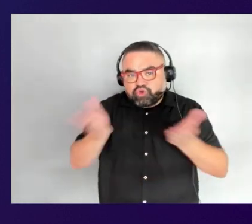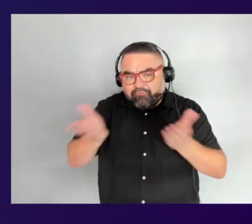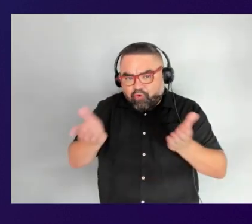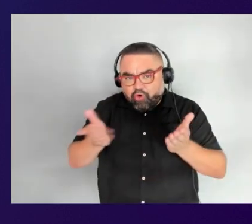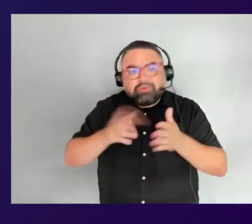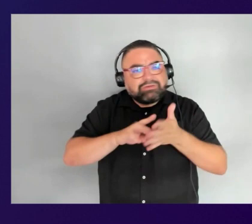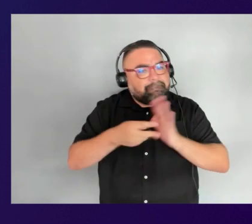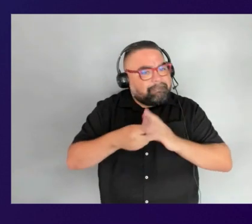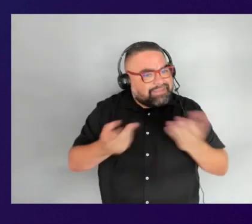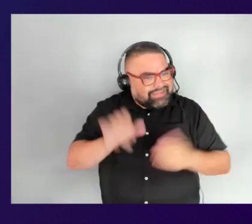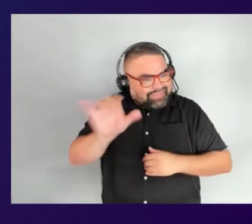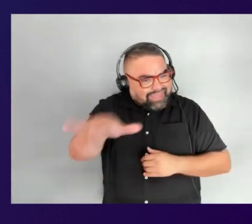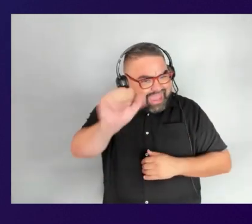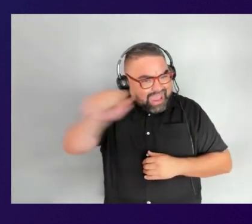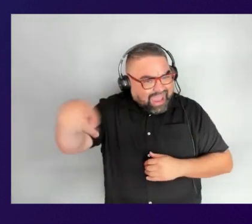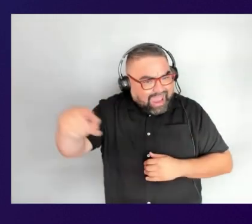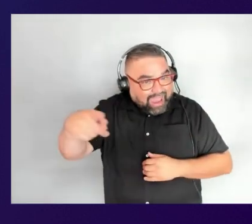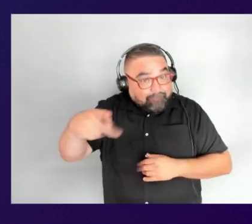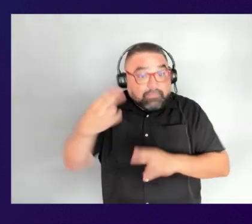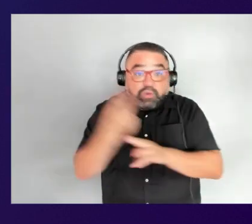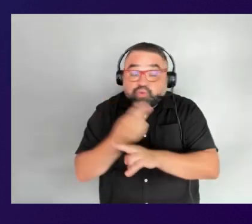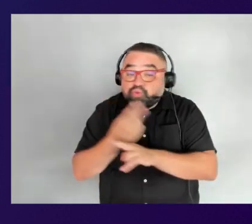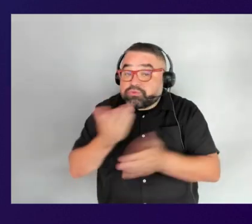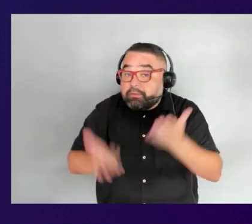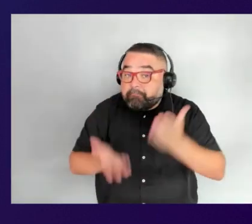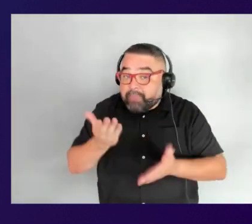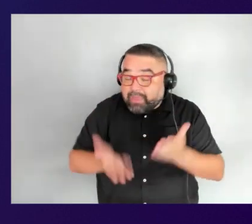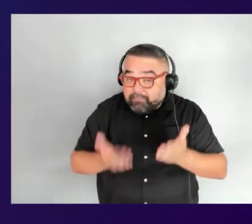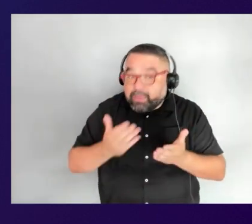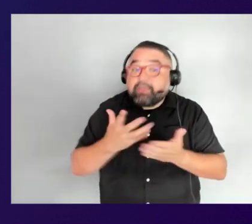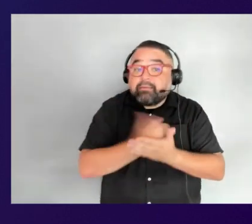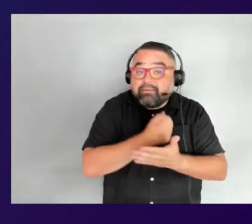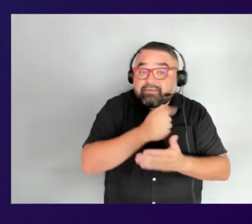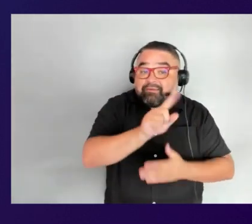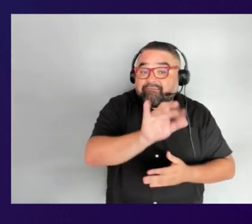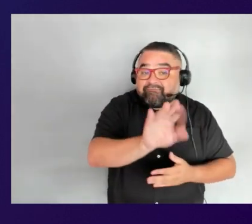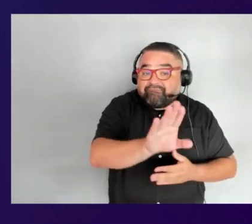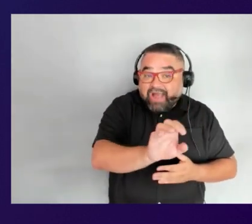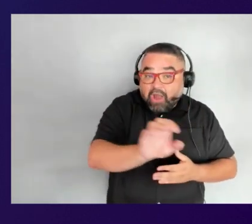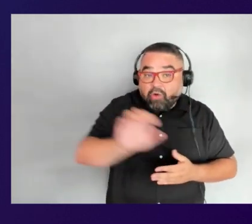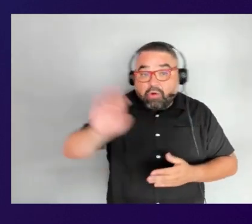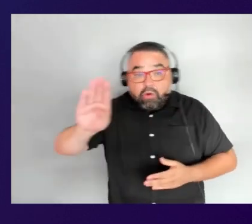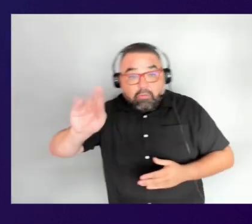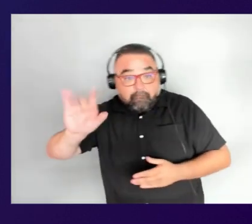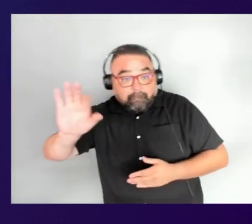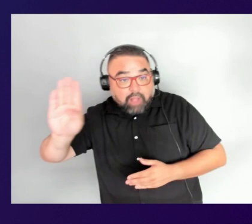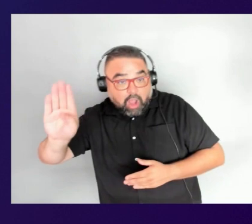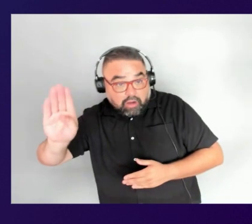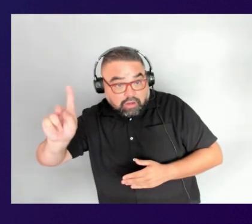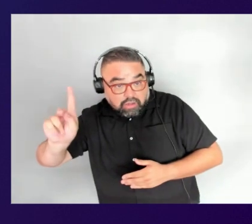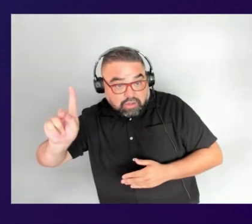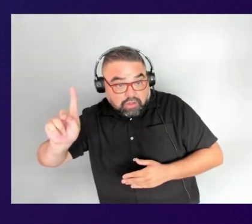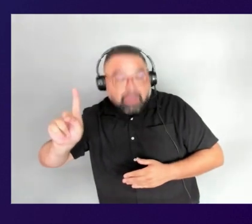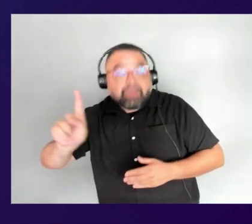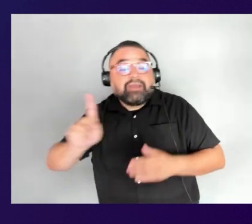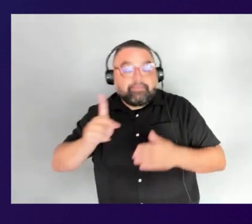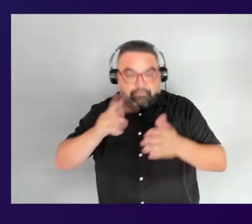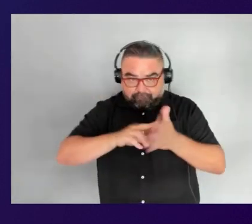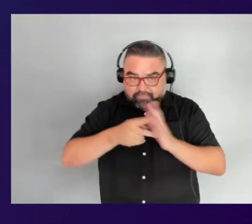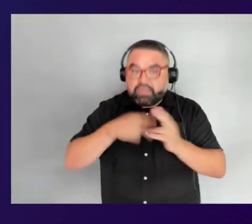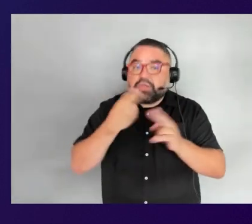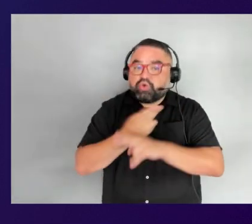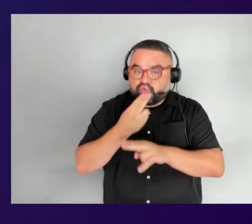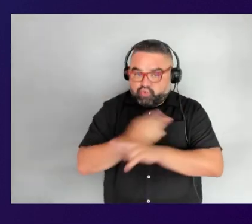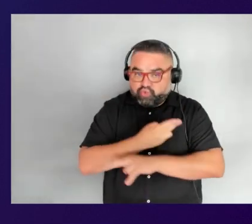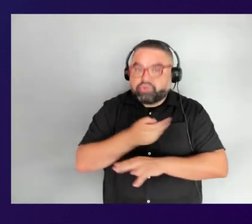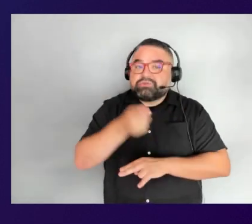application may be leveraging file, it may even be leveraging block, which our FSx for NetApp ONTAP file system can also provide iSCSI block to